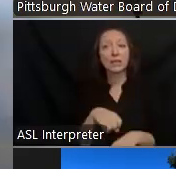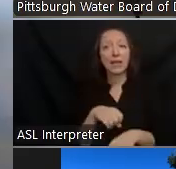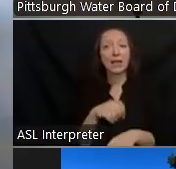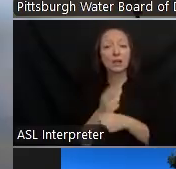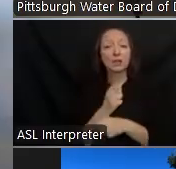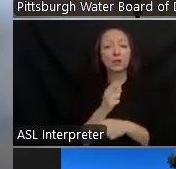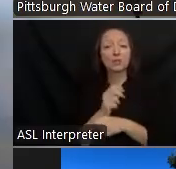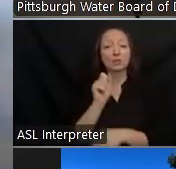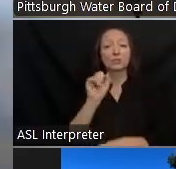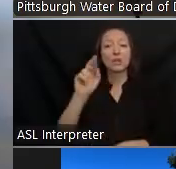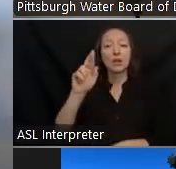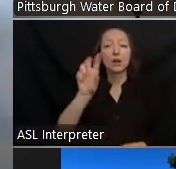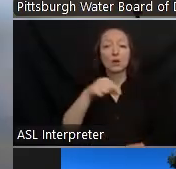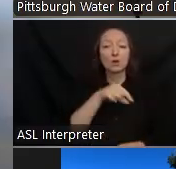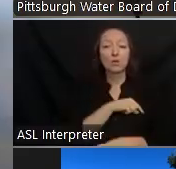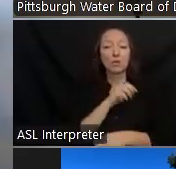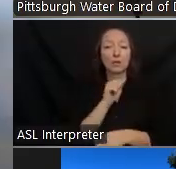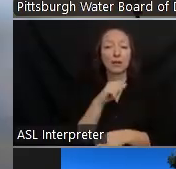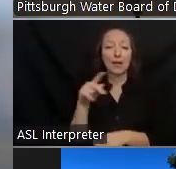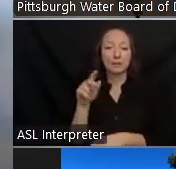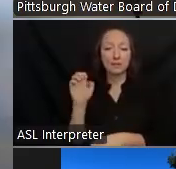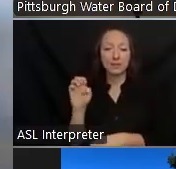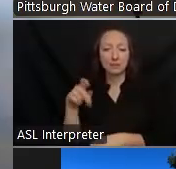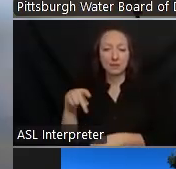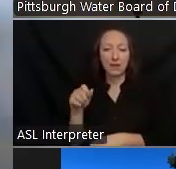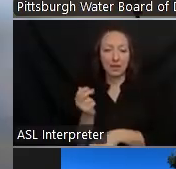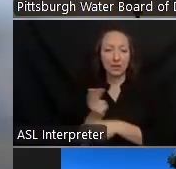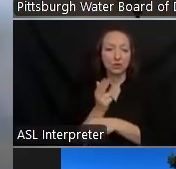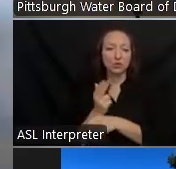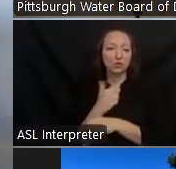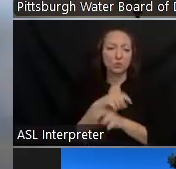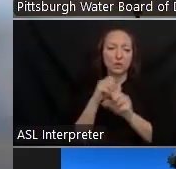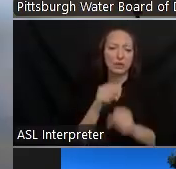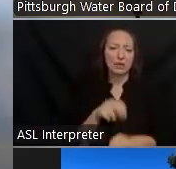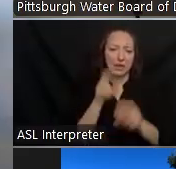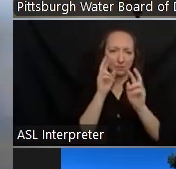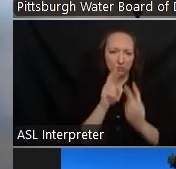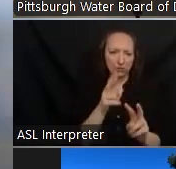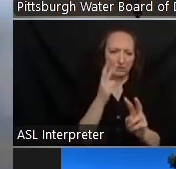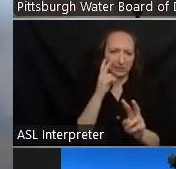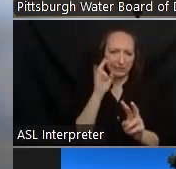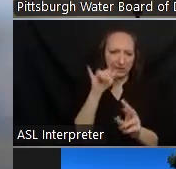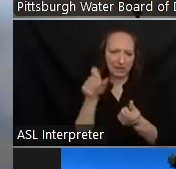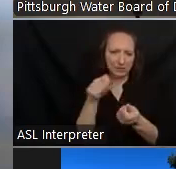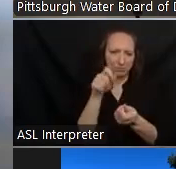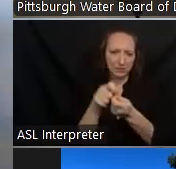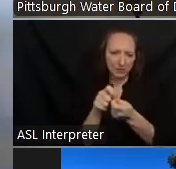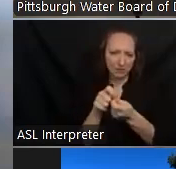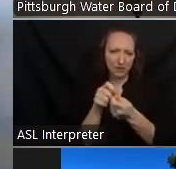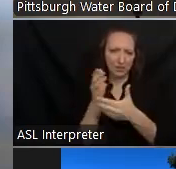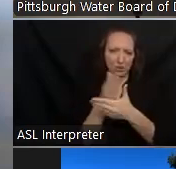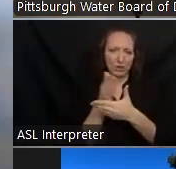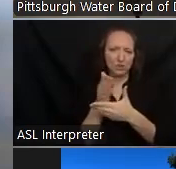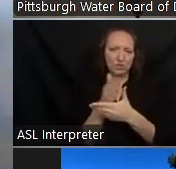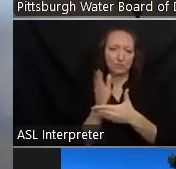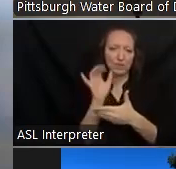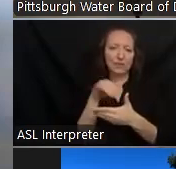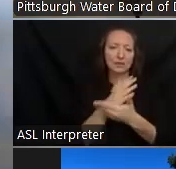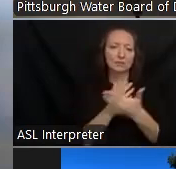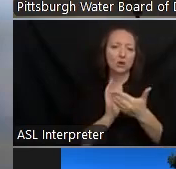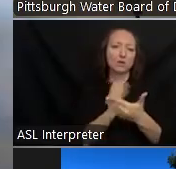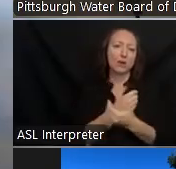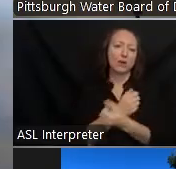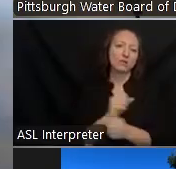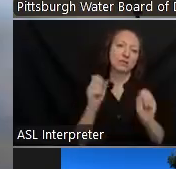EPA has that kind of predicts and indicates what those particulate ranges are. So that is part of our safety program internally. Usually once we